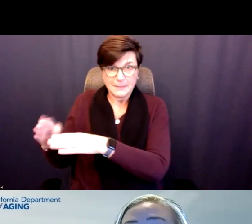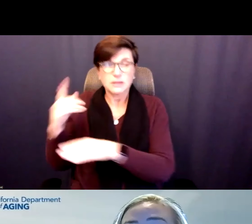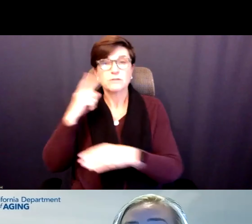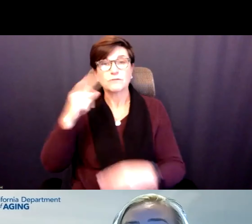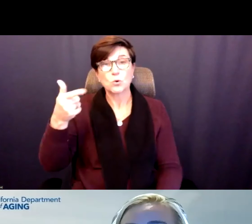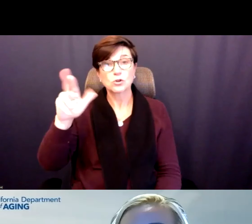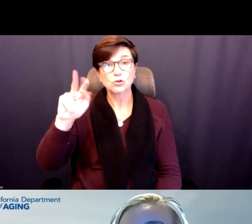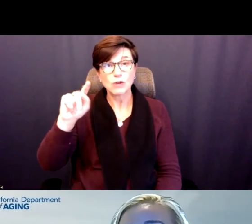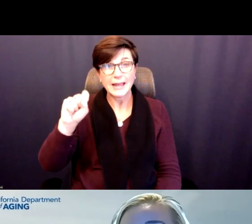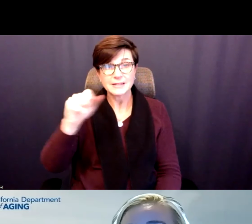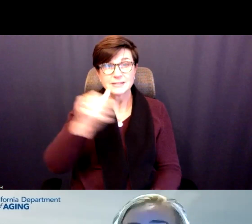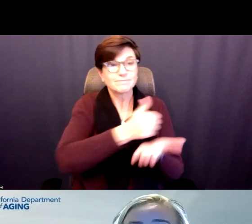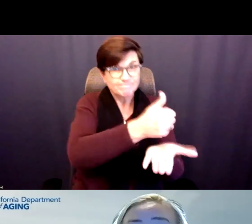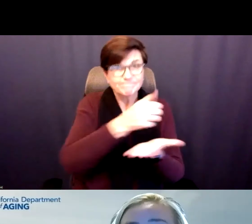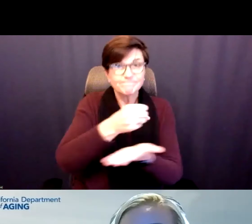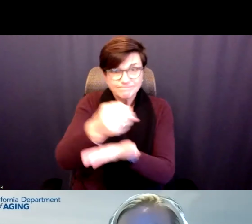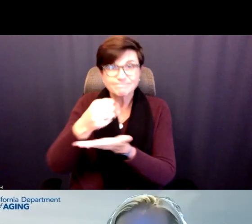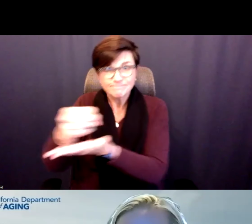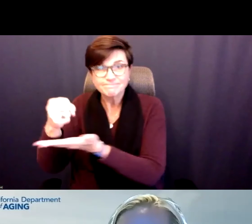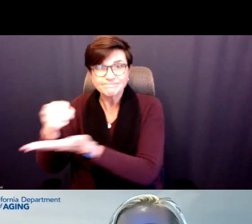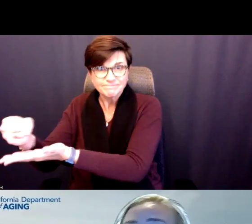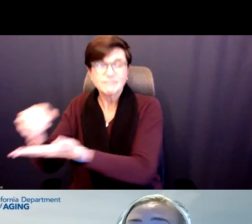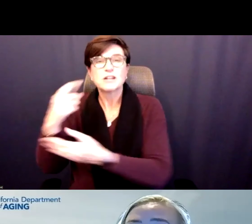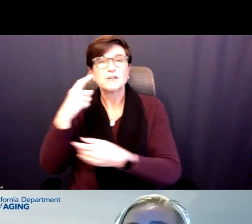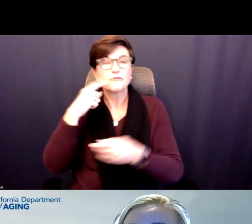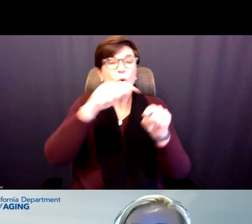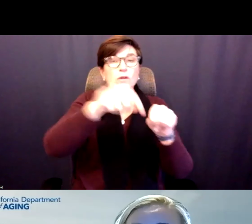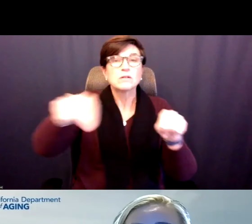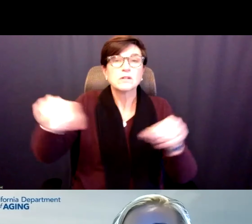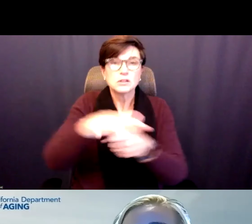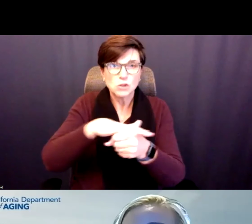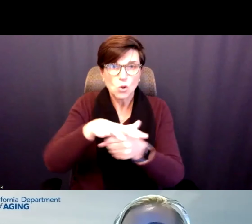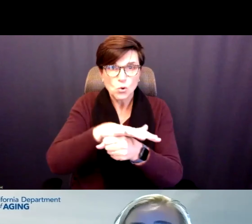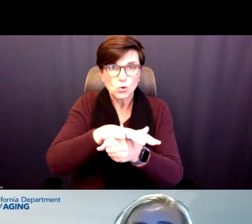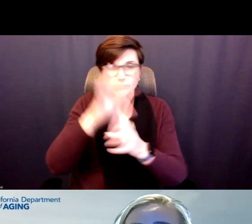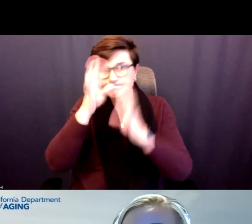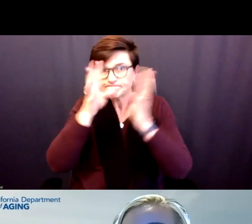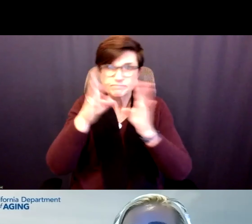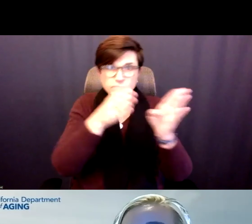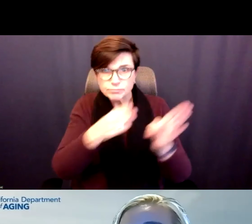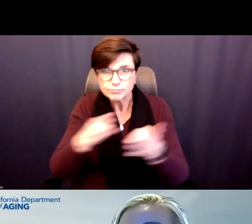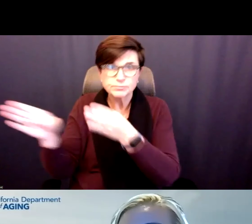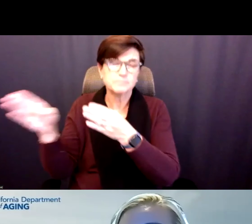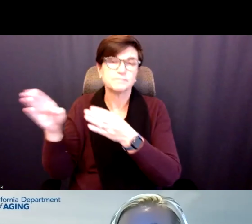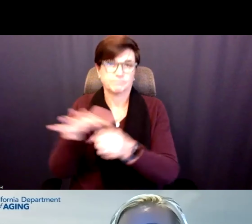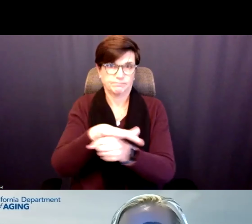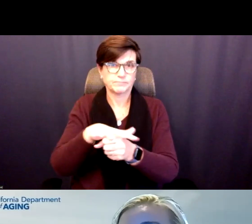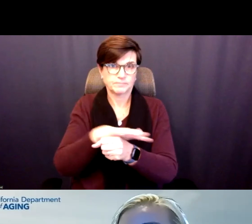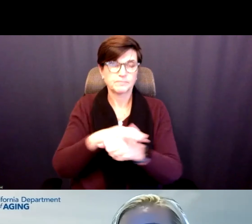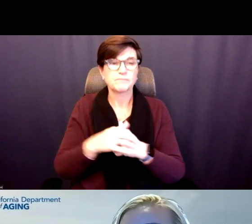own age and disability action plans. We're seeking at this time to award up to